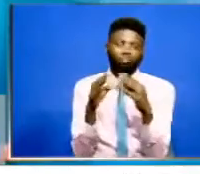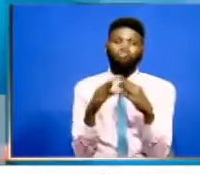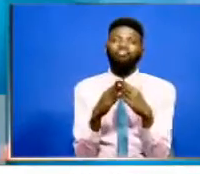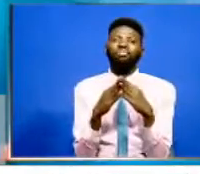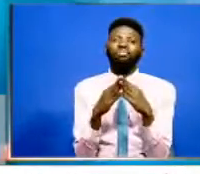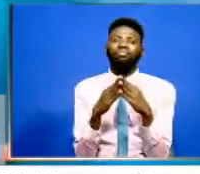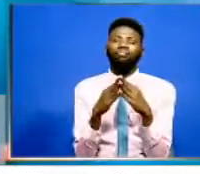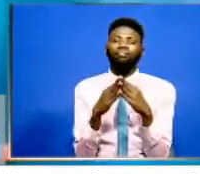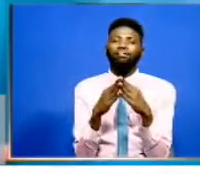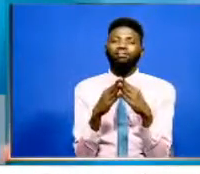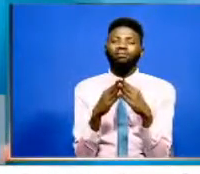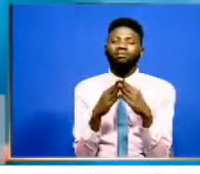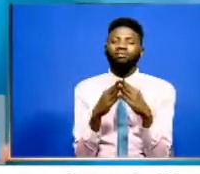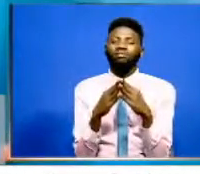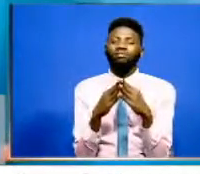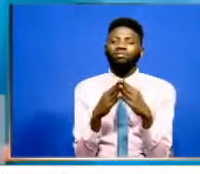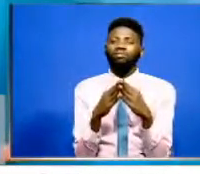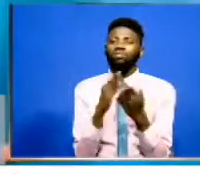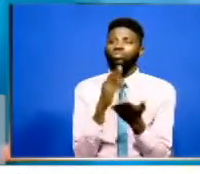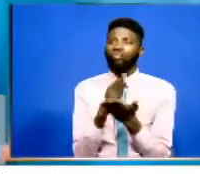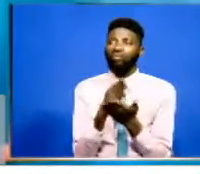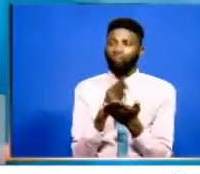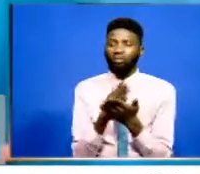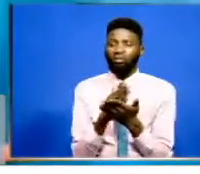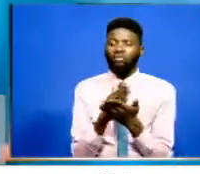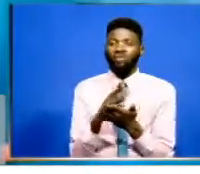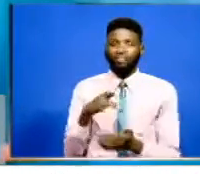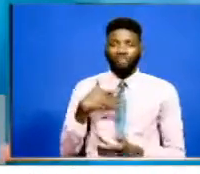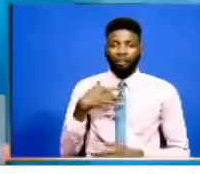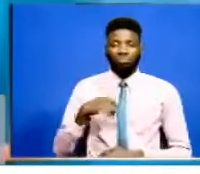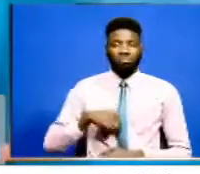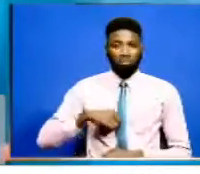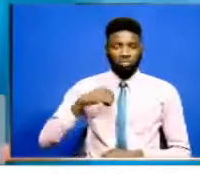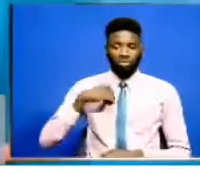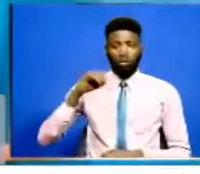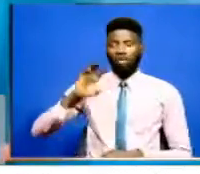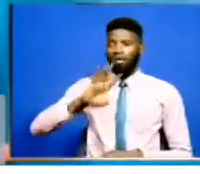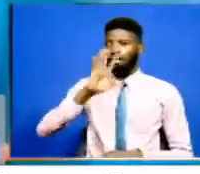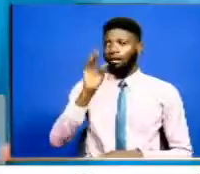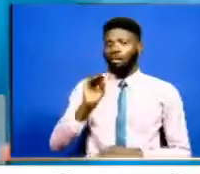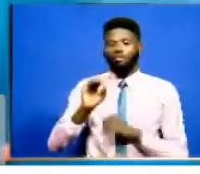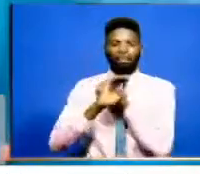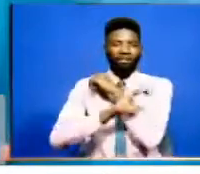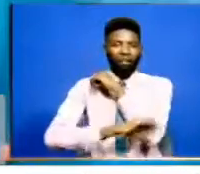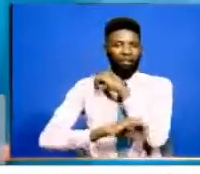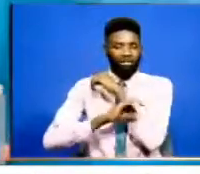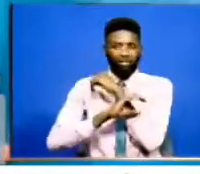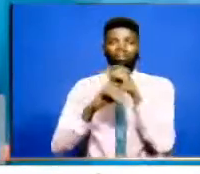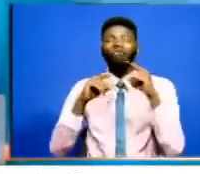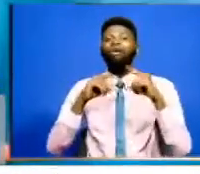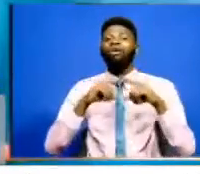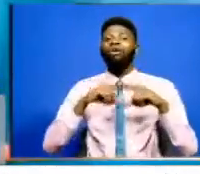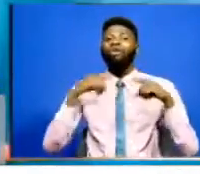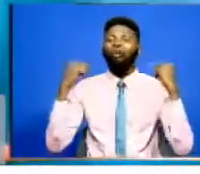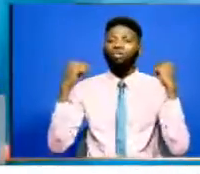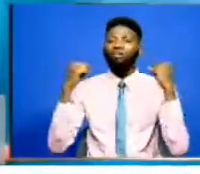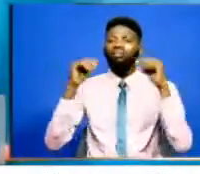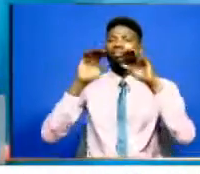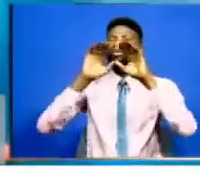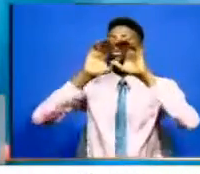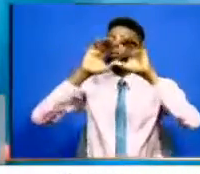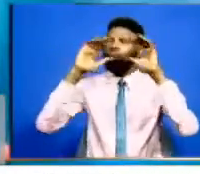it's a pride really to have an African country hosting this global, I will say,